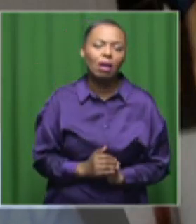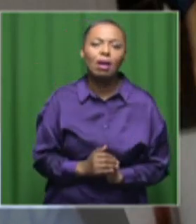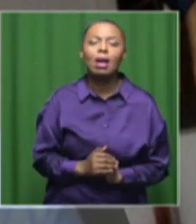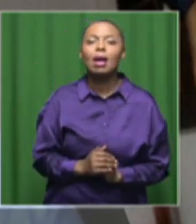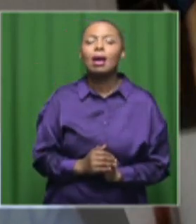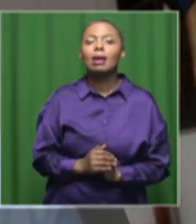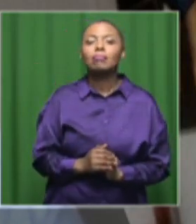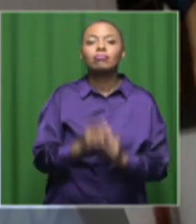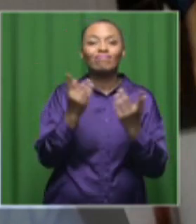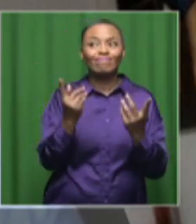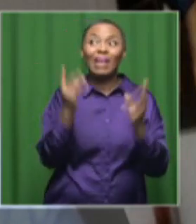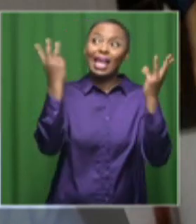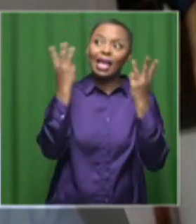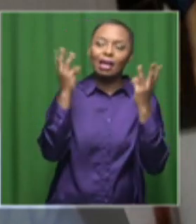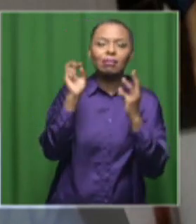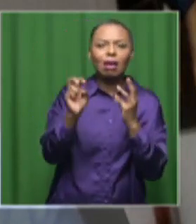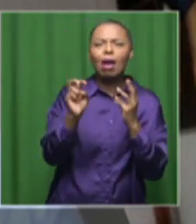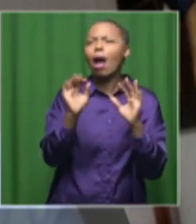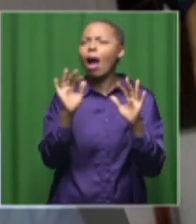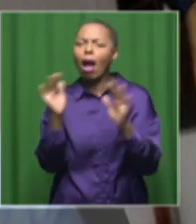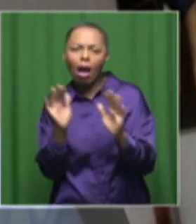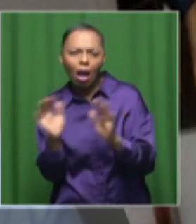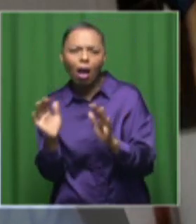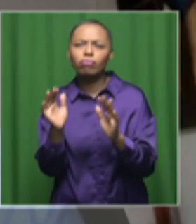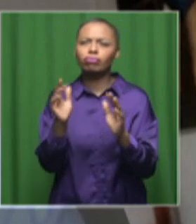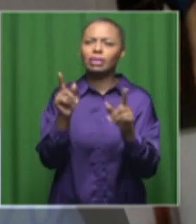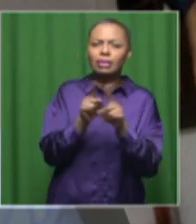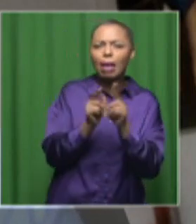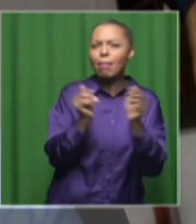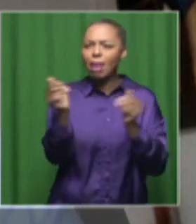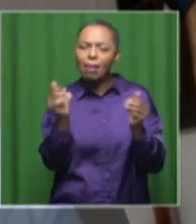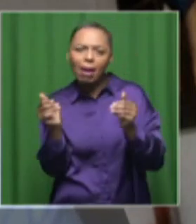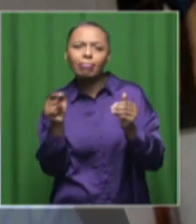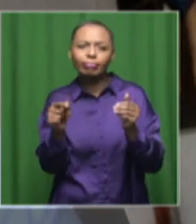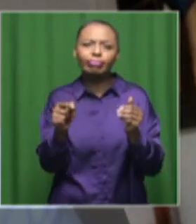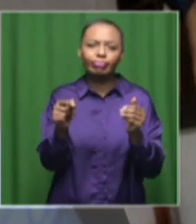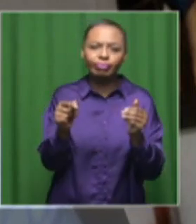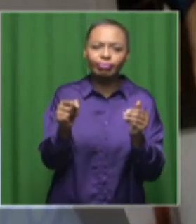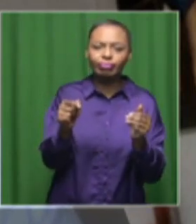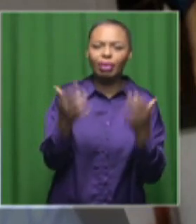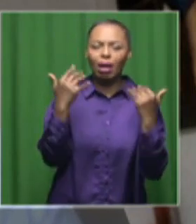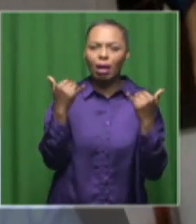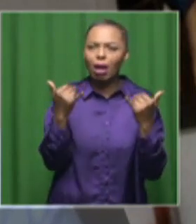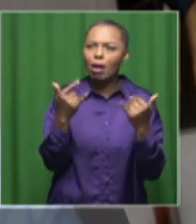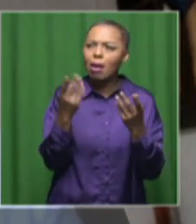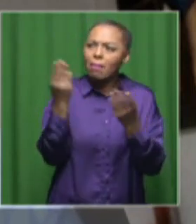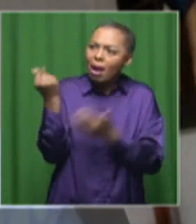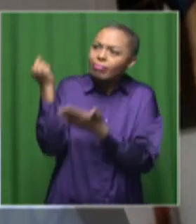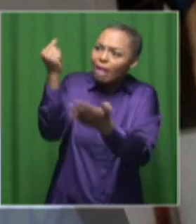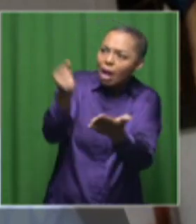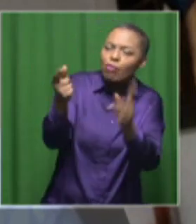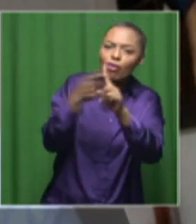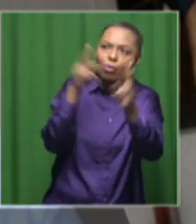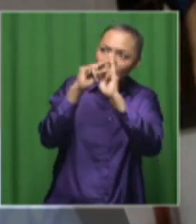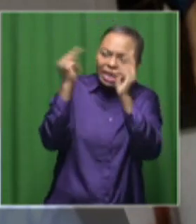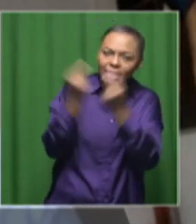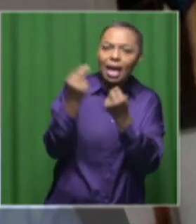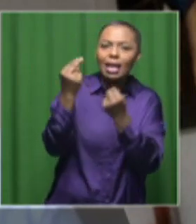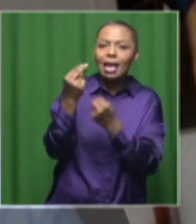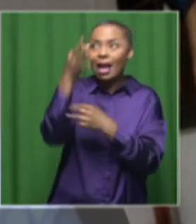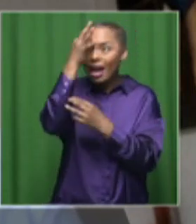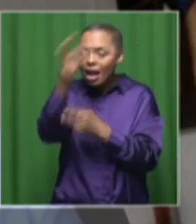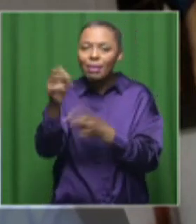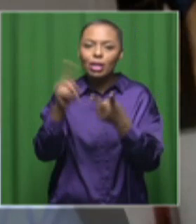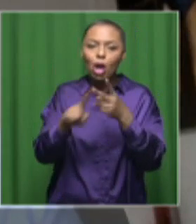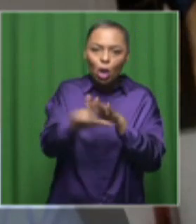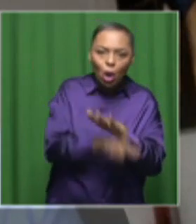Keeping track of the population and knowing and adjusting the formula, which then reassigns funding from national government to provincial and to local